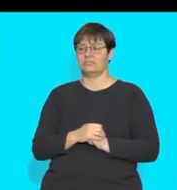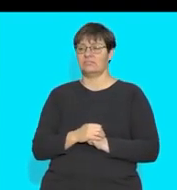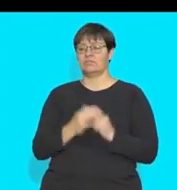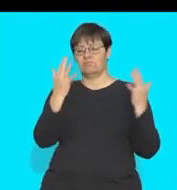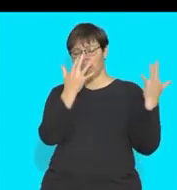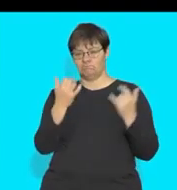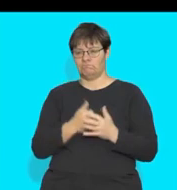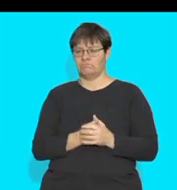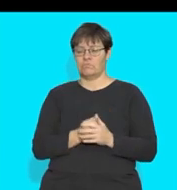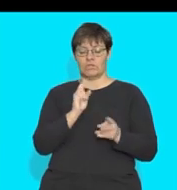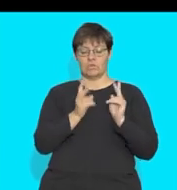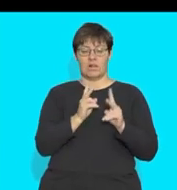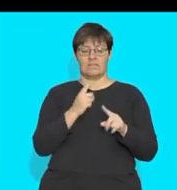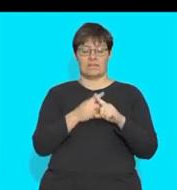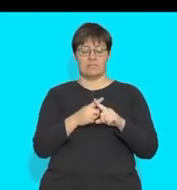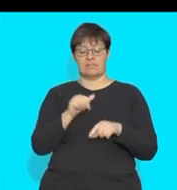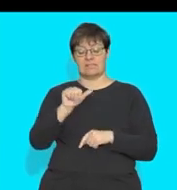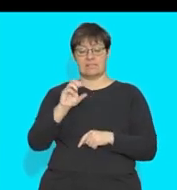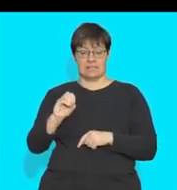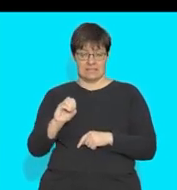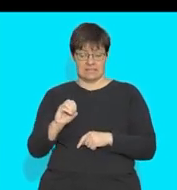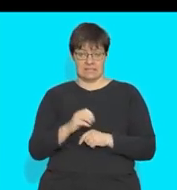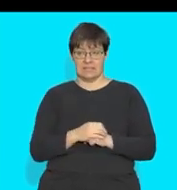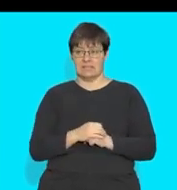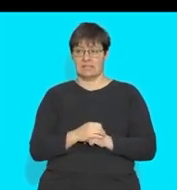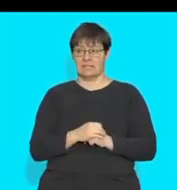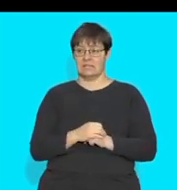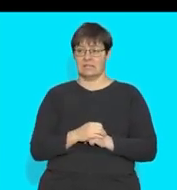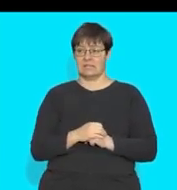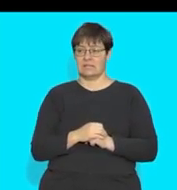work that out. 12 times 60,